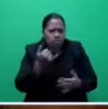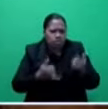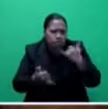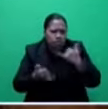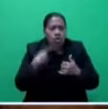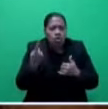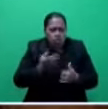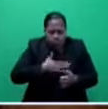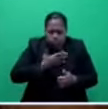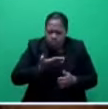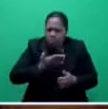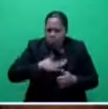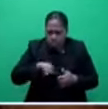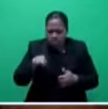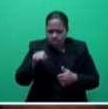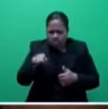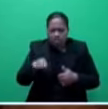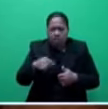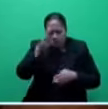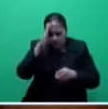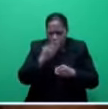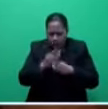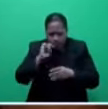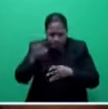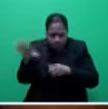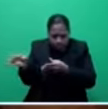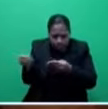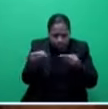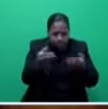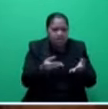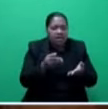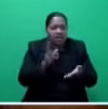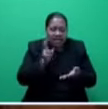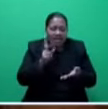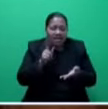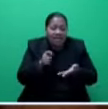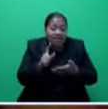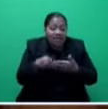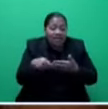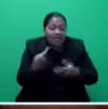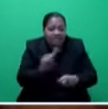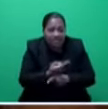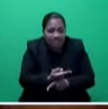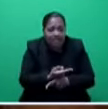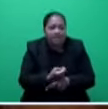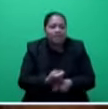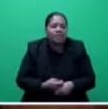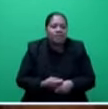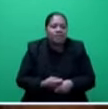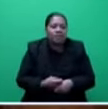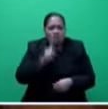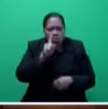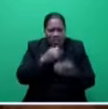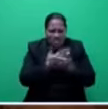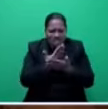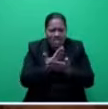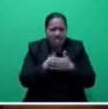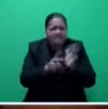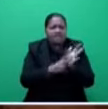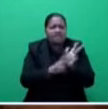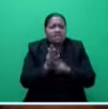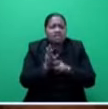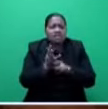interested in that version, and hopefully we'll bring it back after next week. My one-day tour of 10 villages in Talebu was a highly